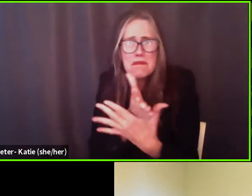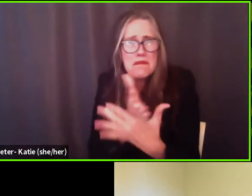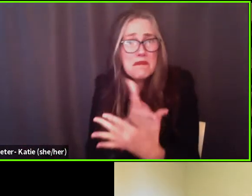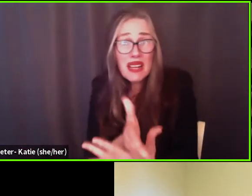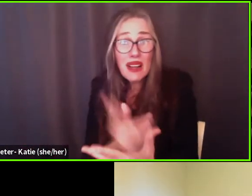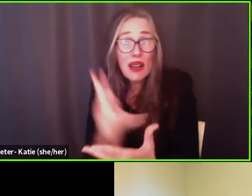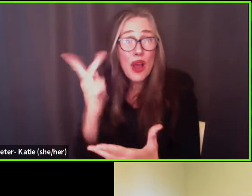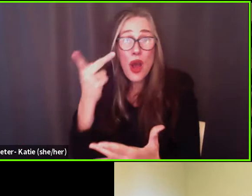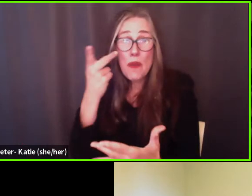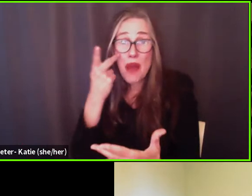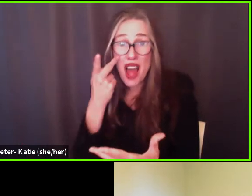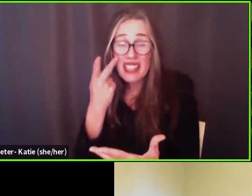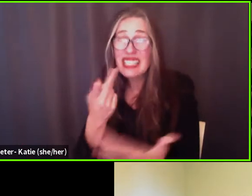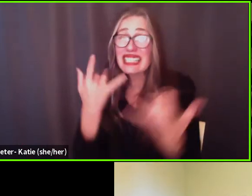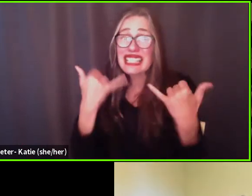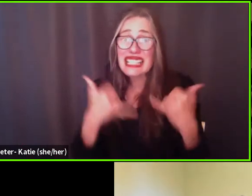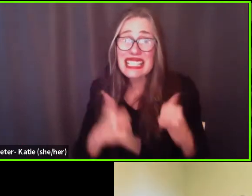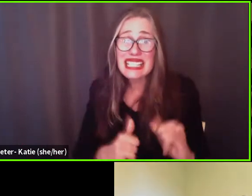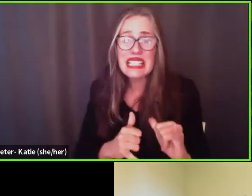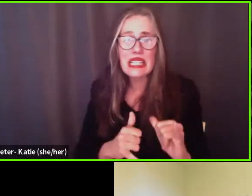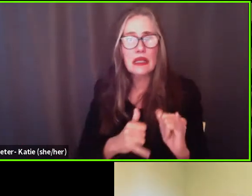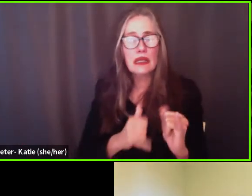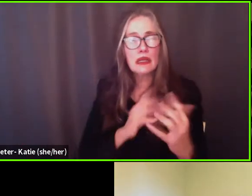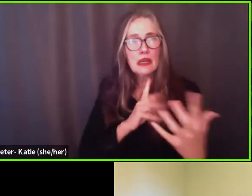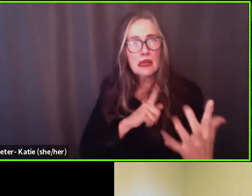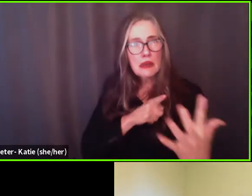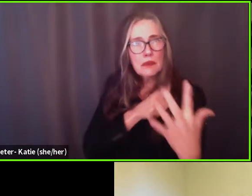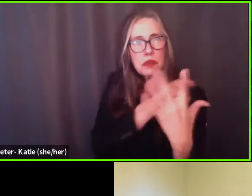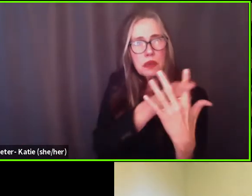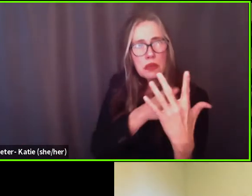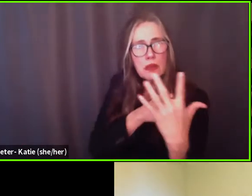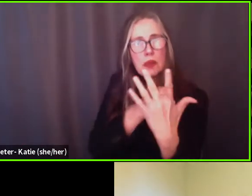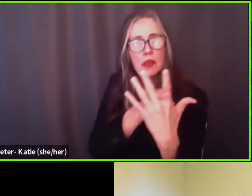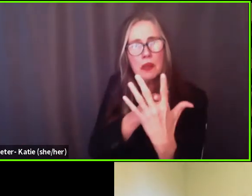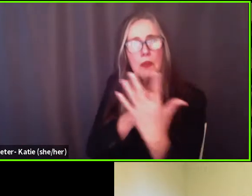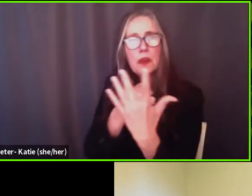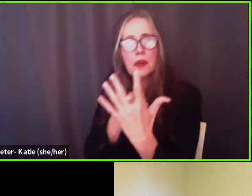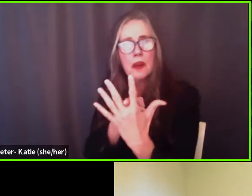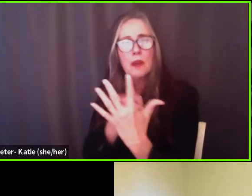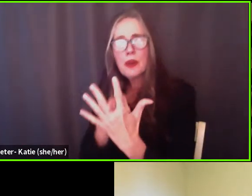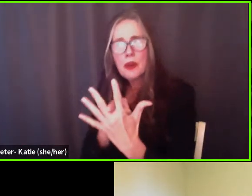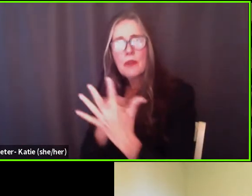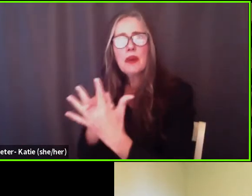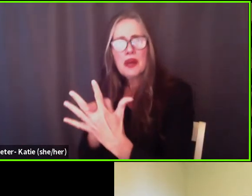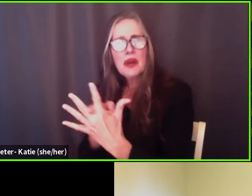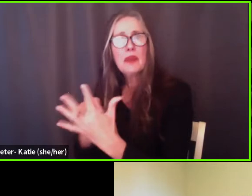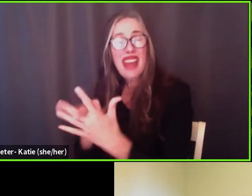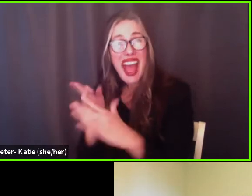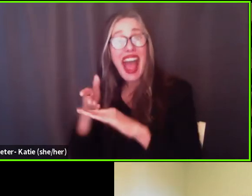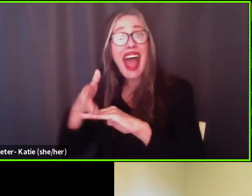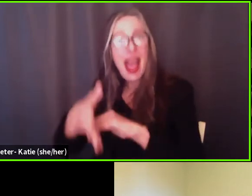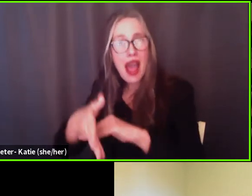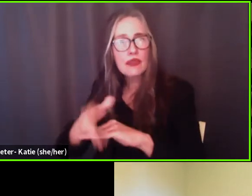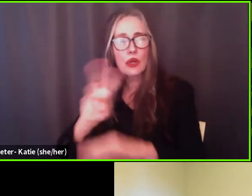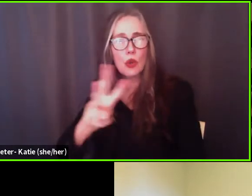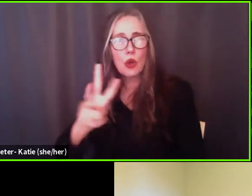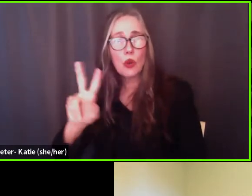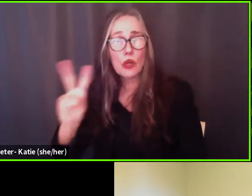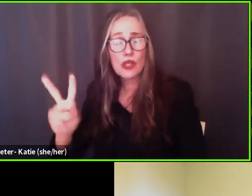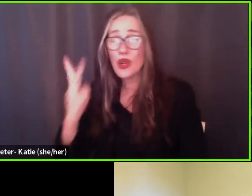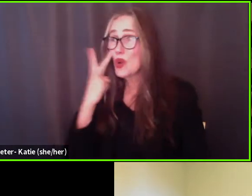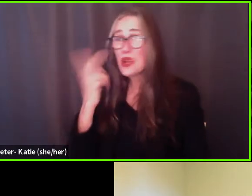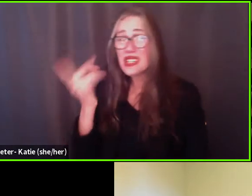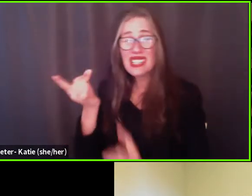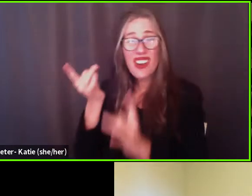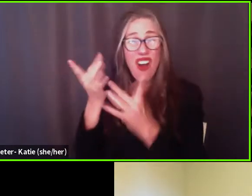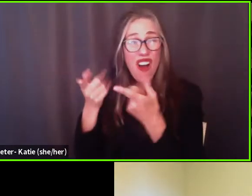that continued to persist after world war ii so after we saw um the horrific outcome that came from eugenic ideology after